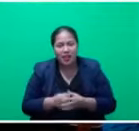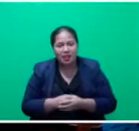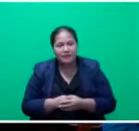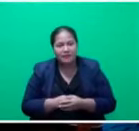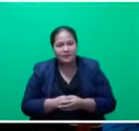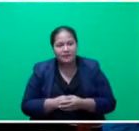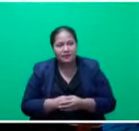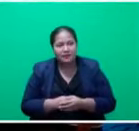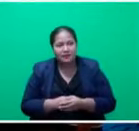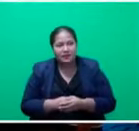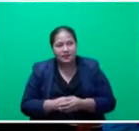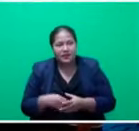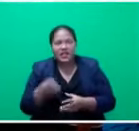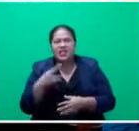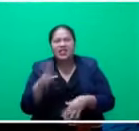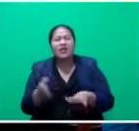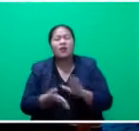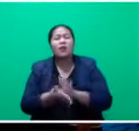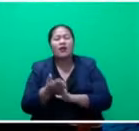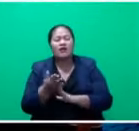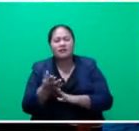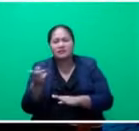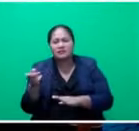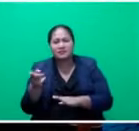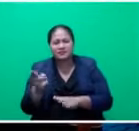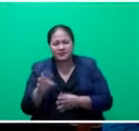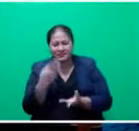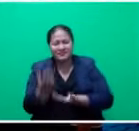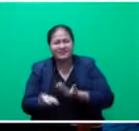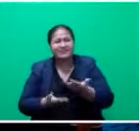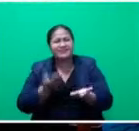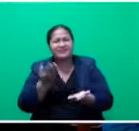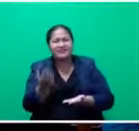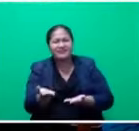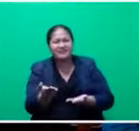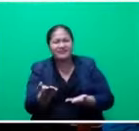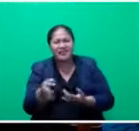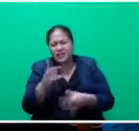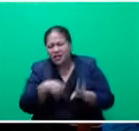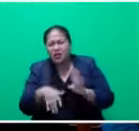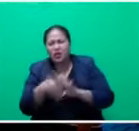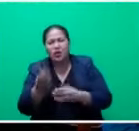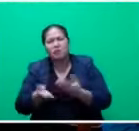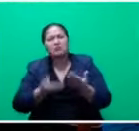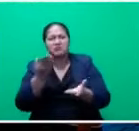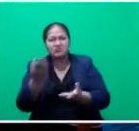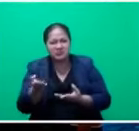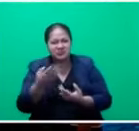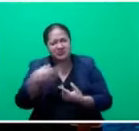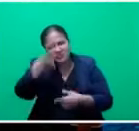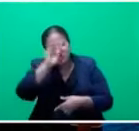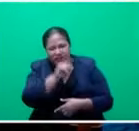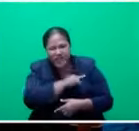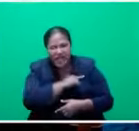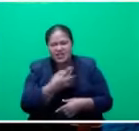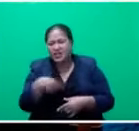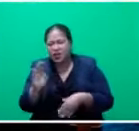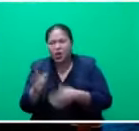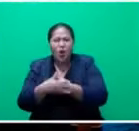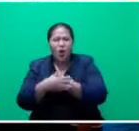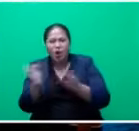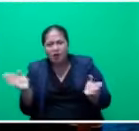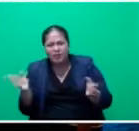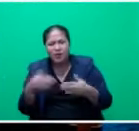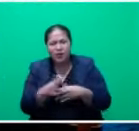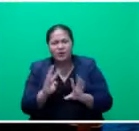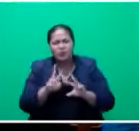school prize-giving functions. They will pop up at seminars and workshops. They even turn up to open shisha bars in Suba.